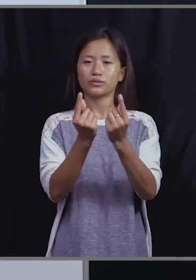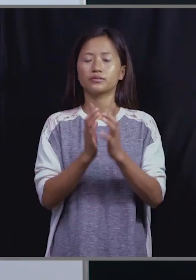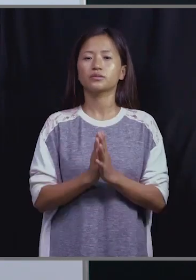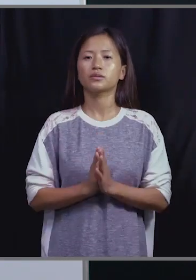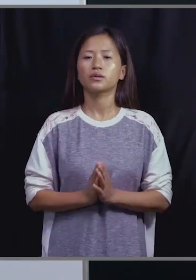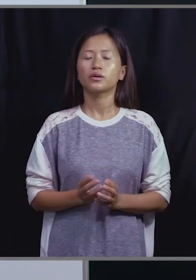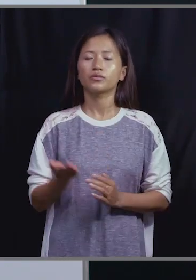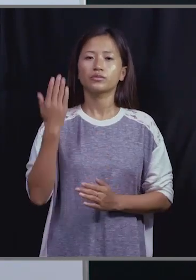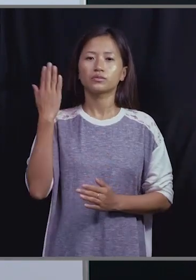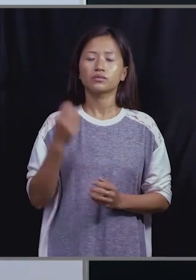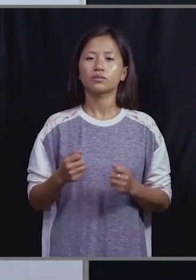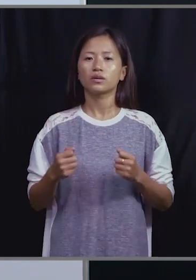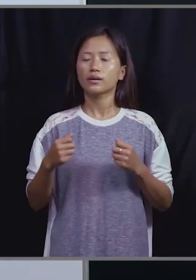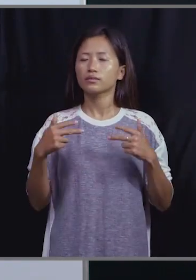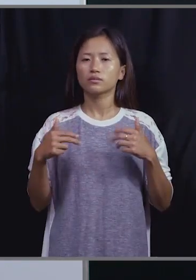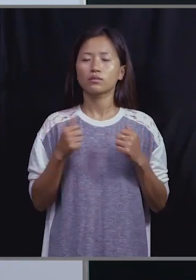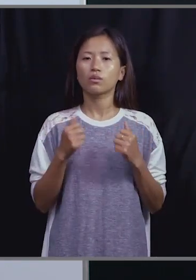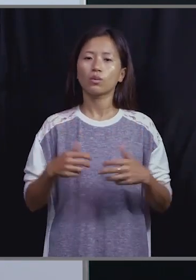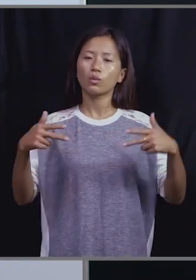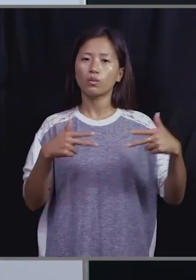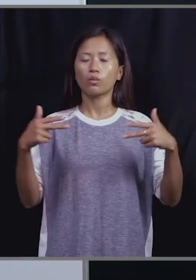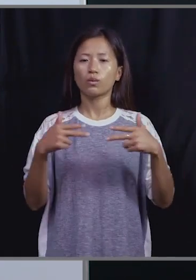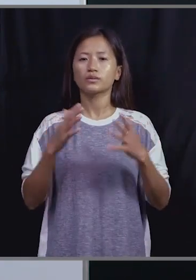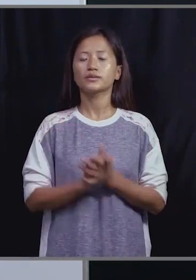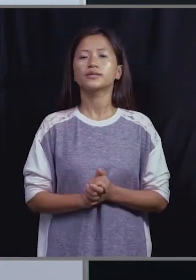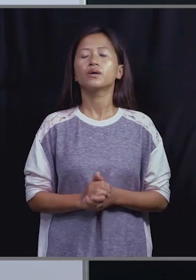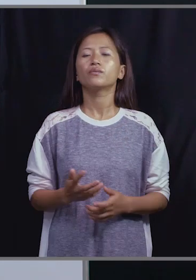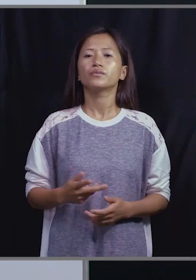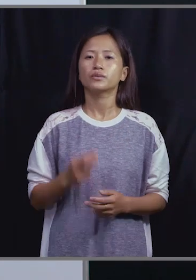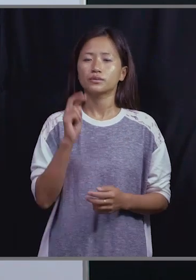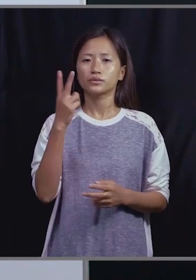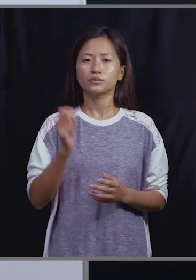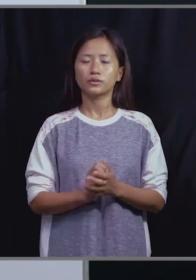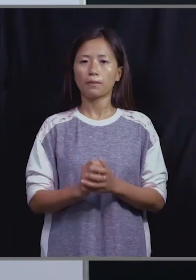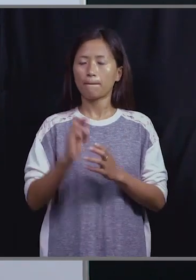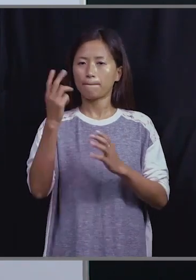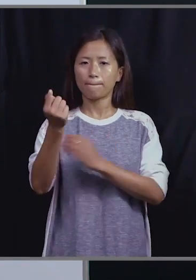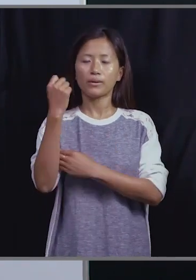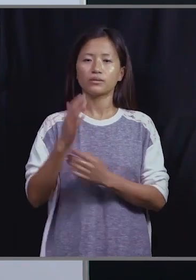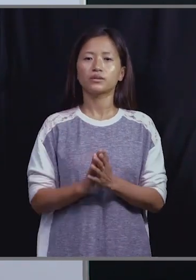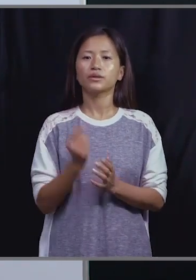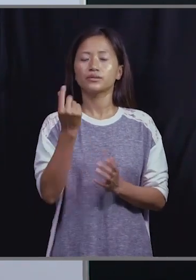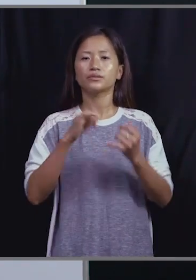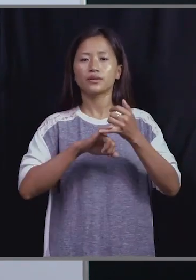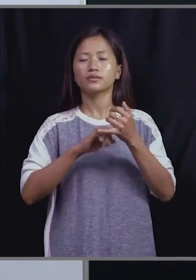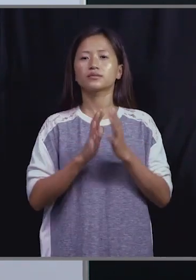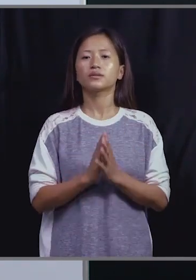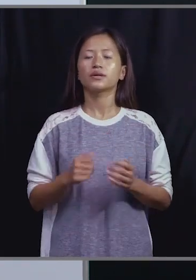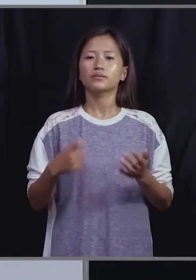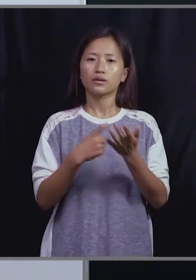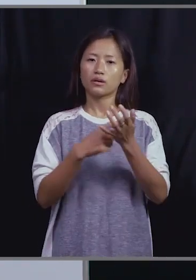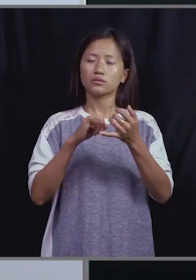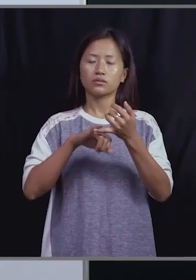Cold War, right? The presence of bipolarity, where the world was divided into two superpowers, that is the US and the Soviet